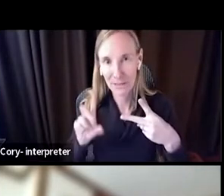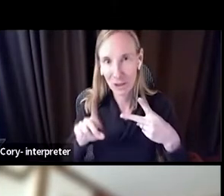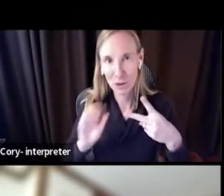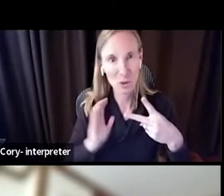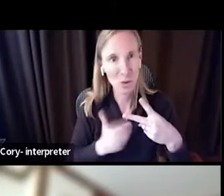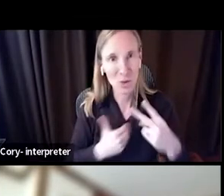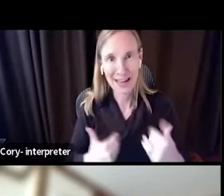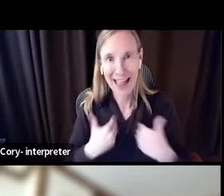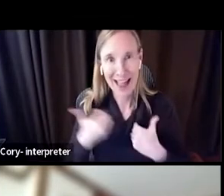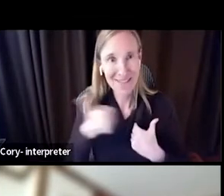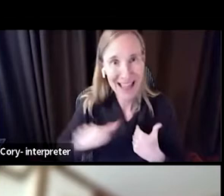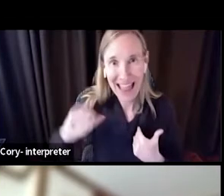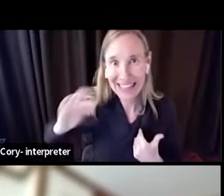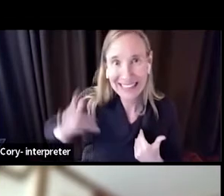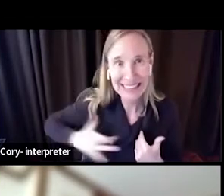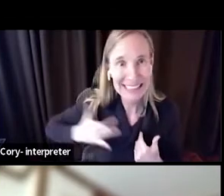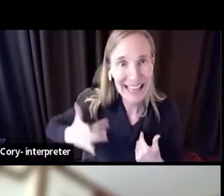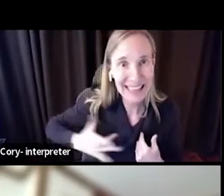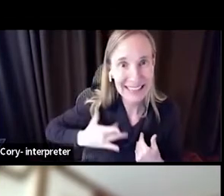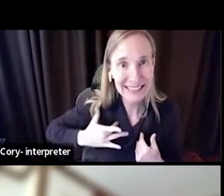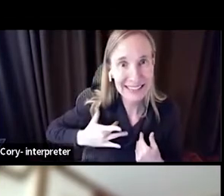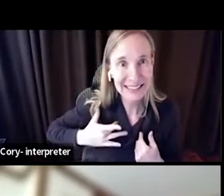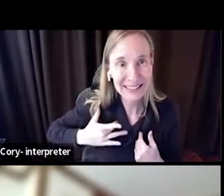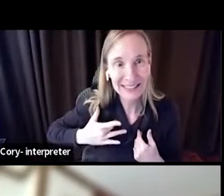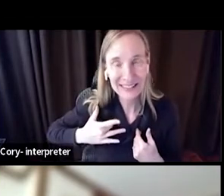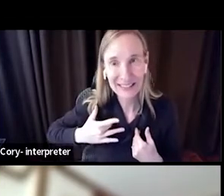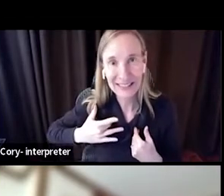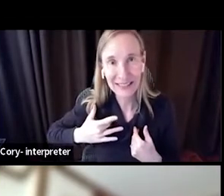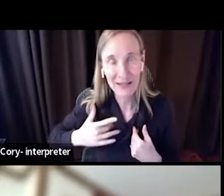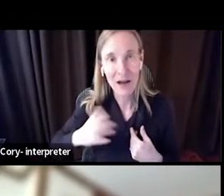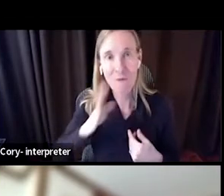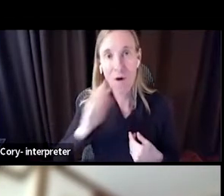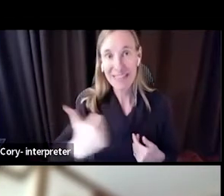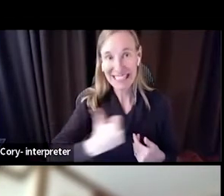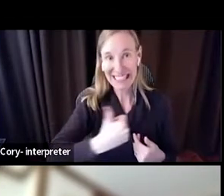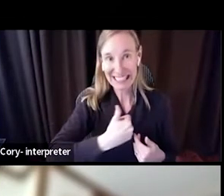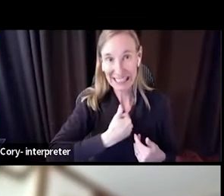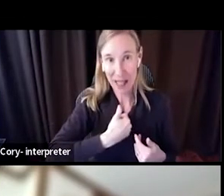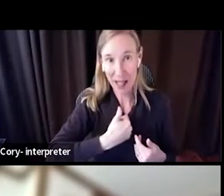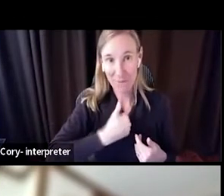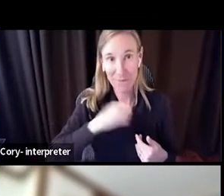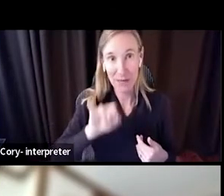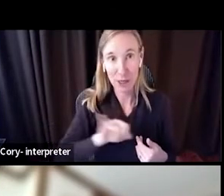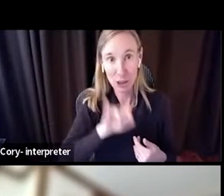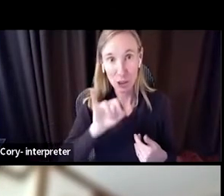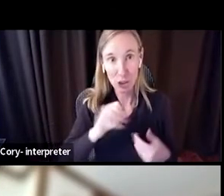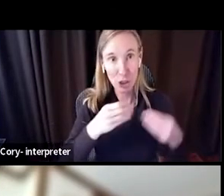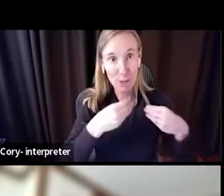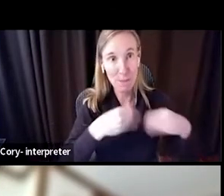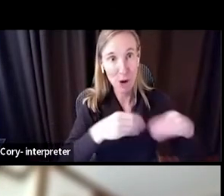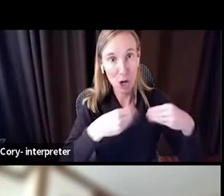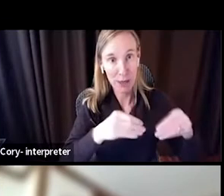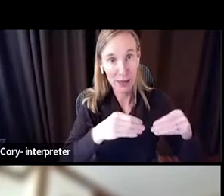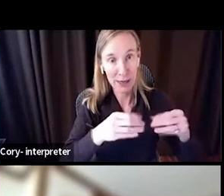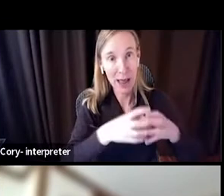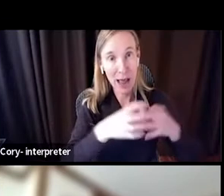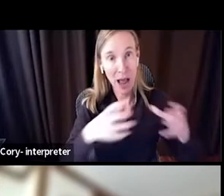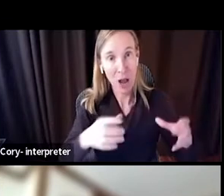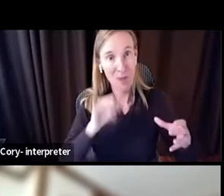any sense of the self-insured market? How much of that self-insured